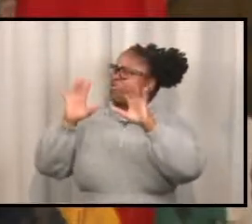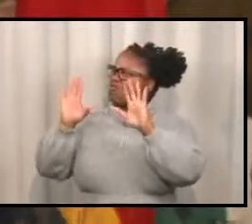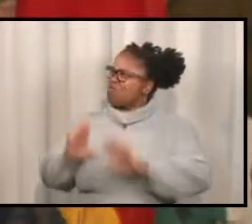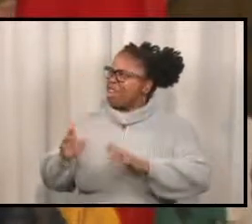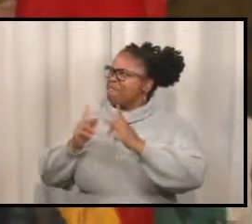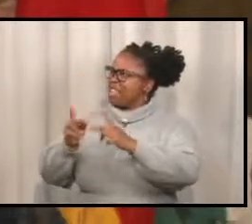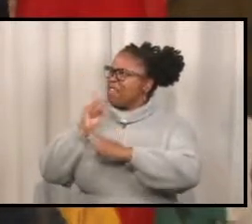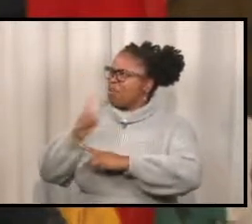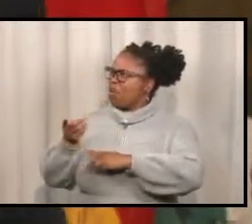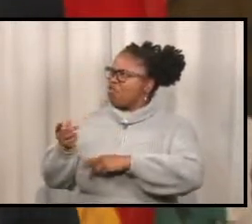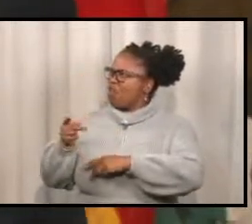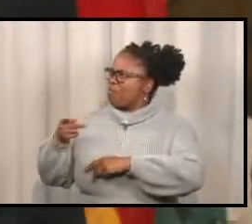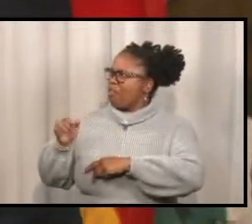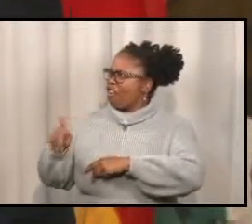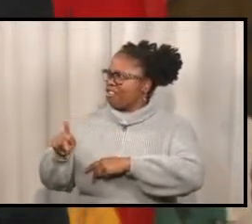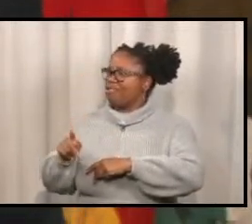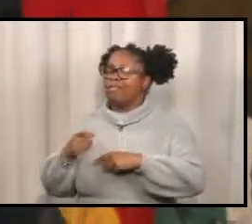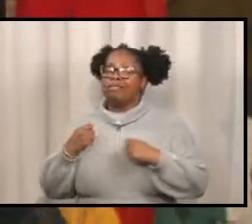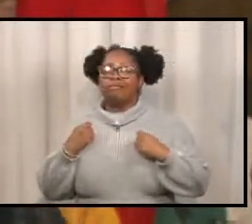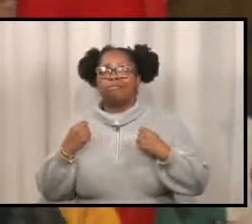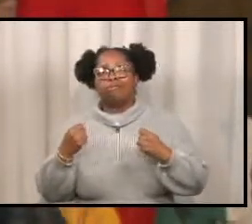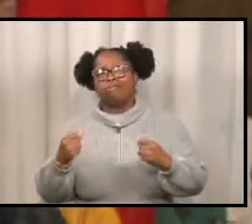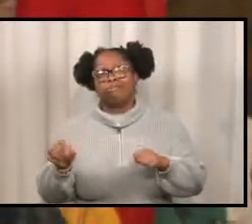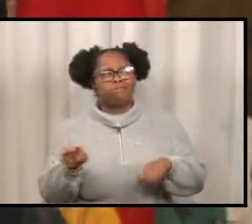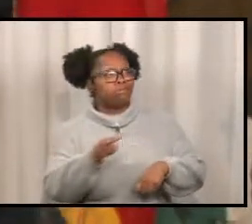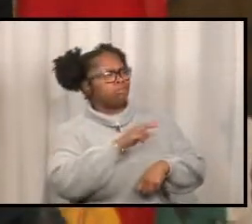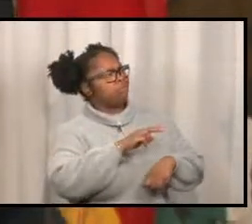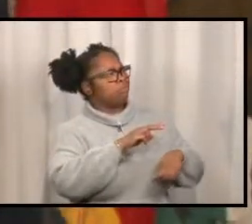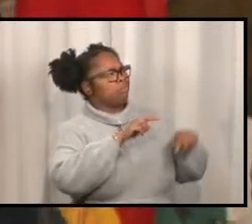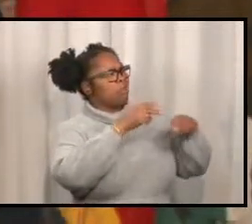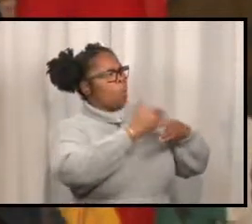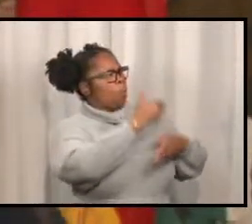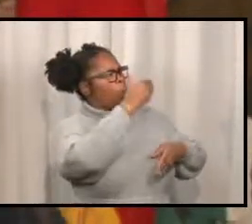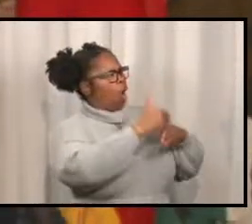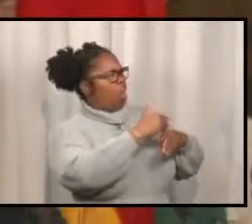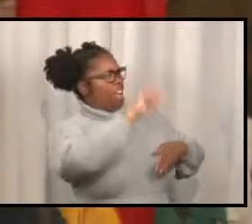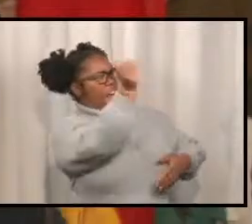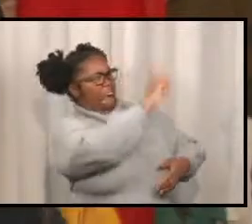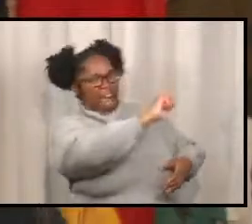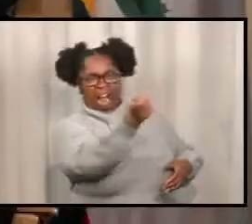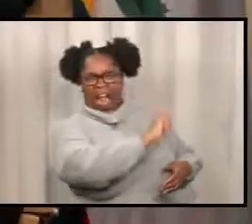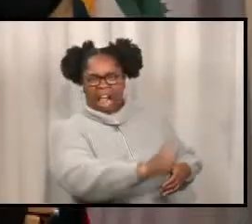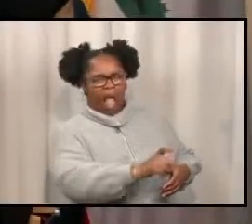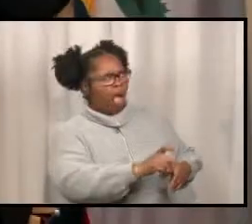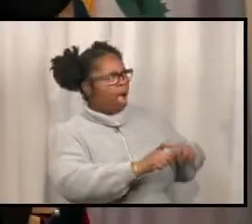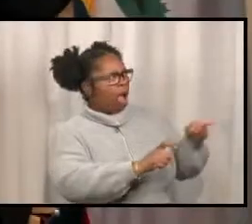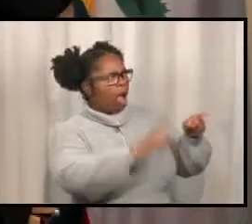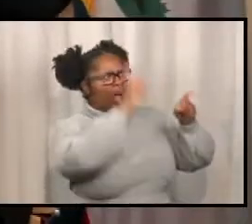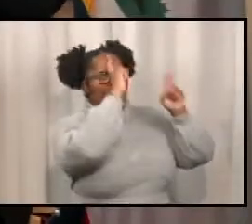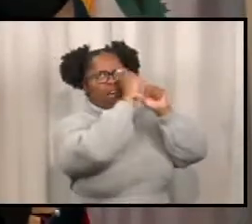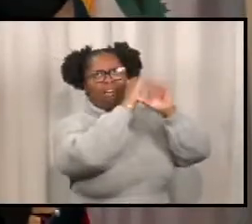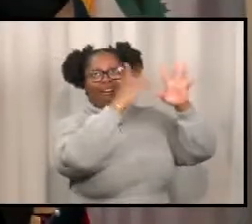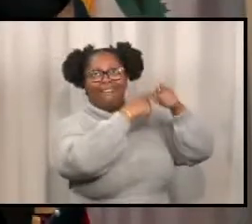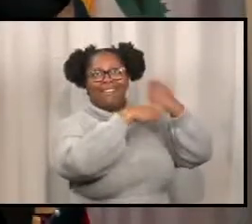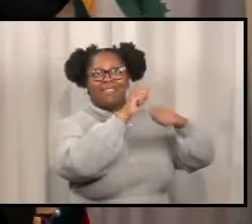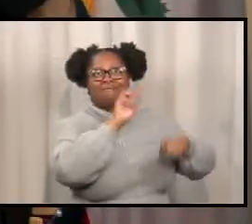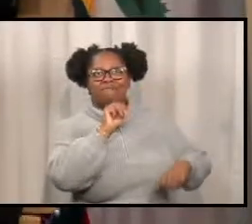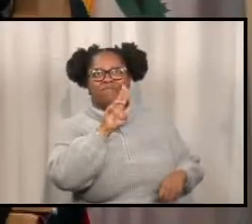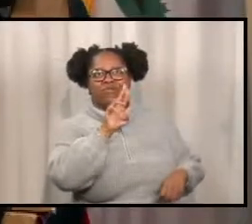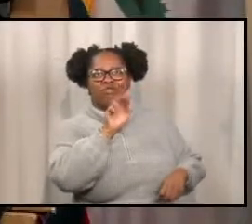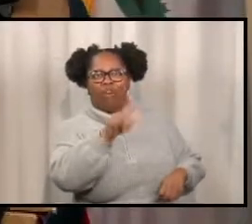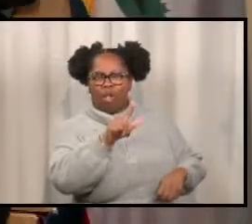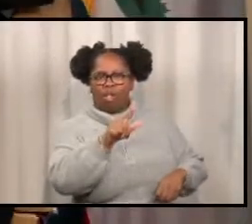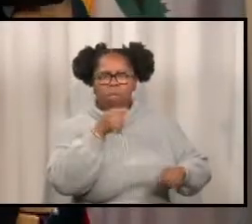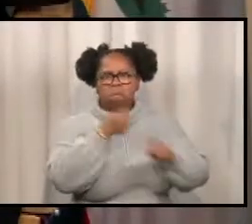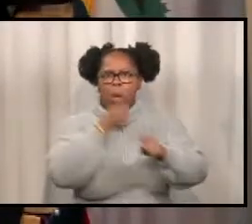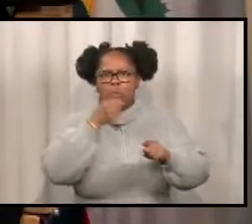that would be a great place for a mural, and be able to work toward improving your own community. And I tell you, once you see those things happen in your own community, you're